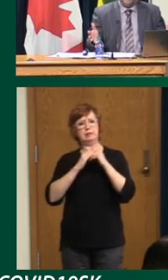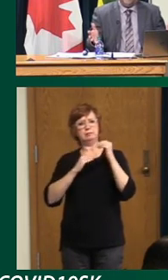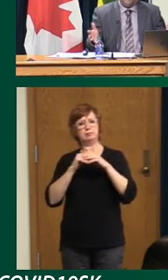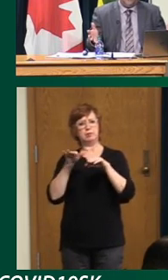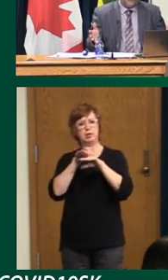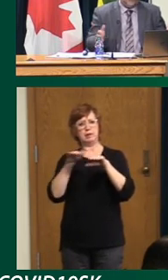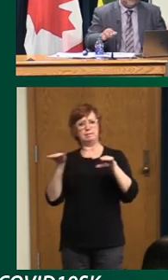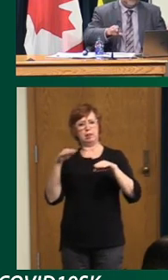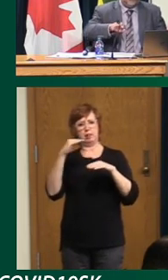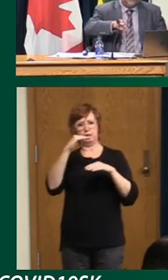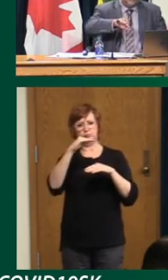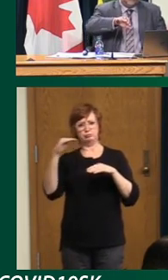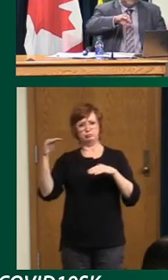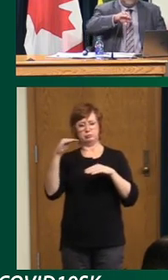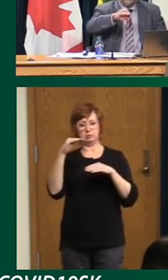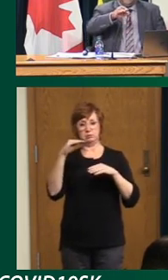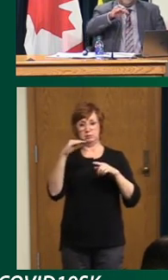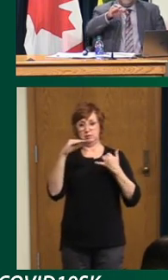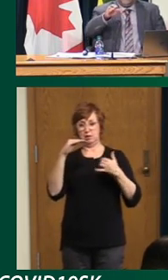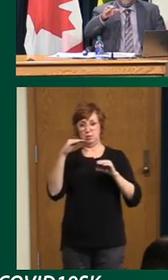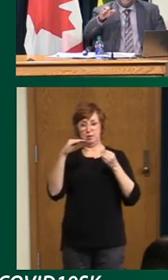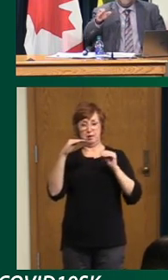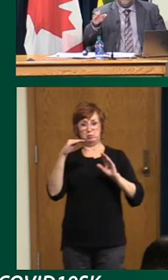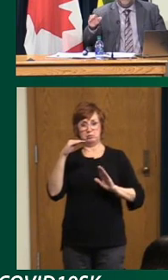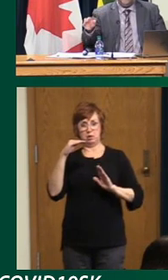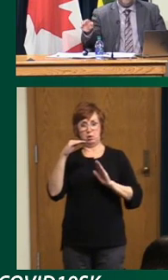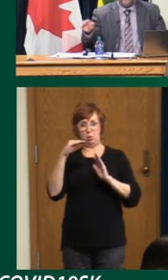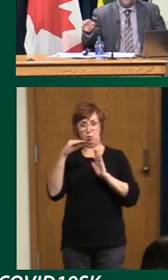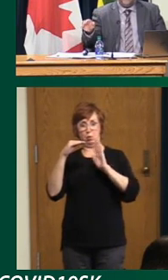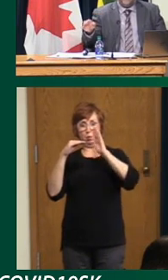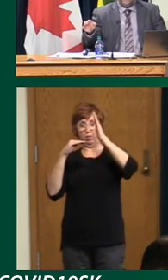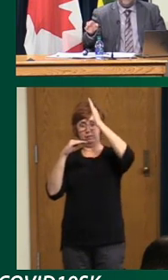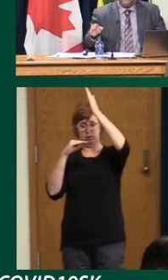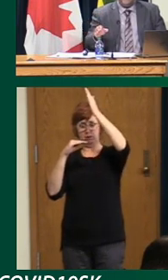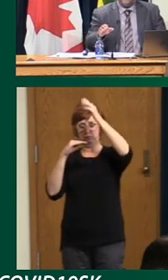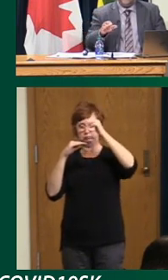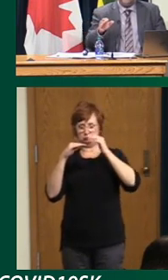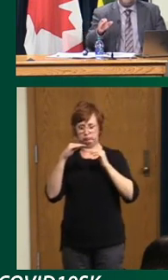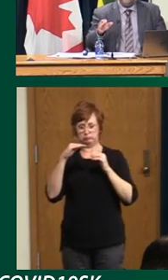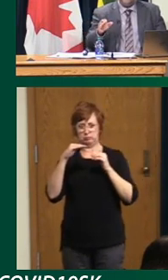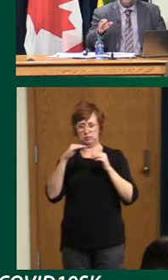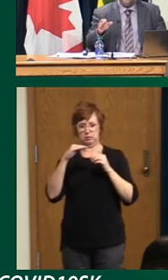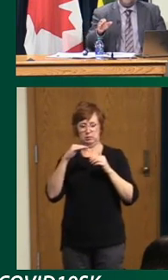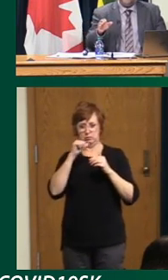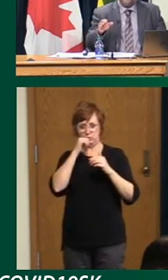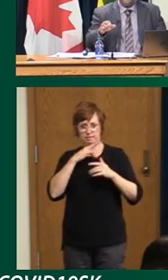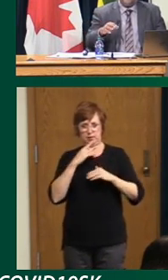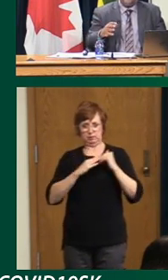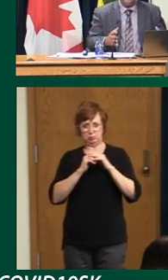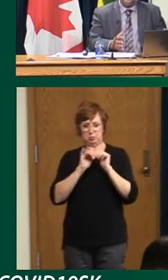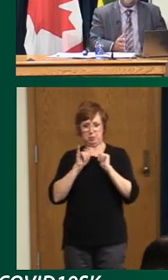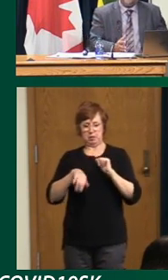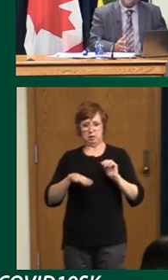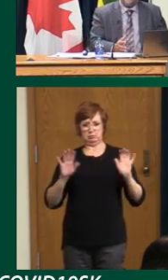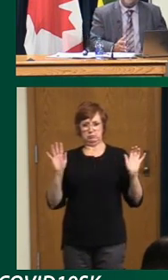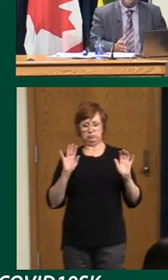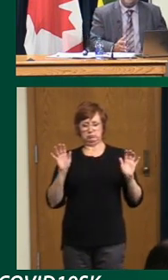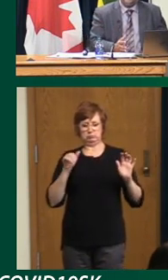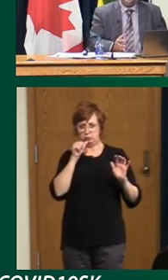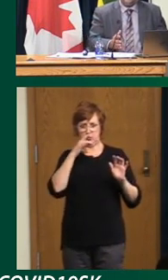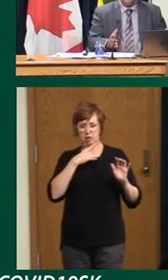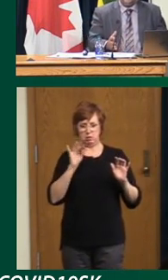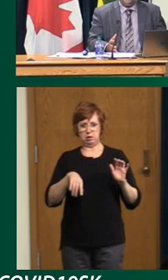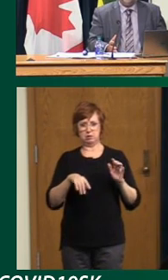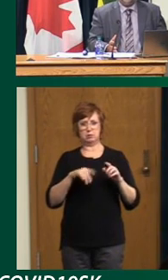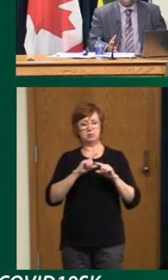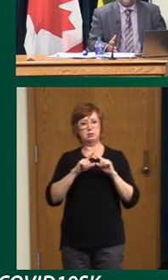that next week and the week after, that we really want to see this bending down. And if it doesn't bend down in a week or two with the measures we've taken this